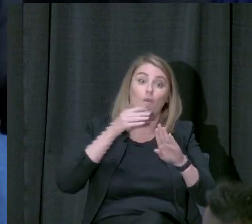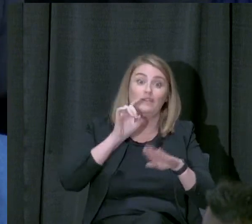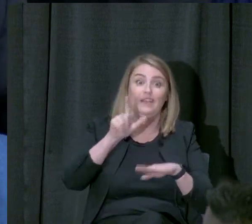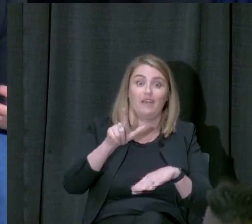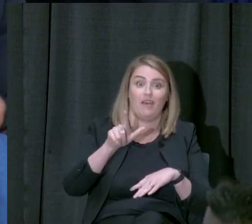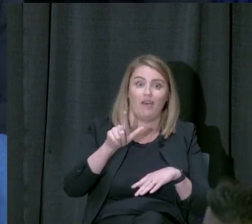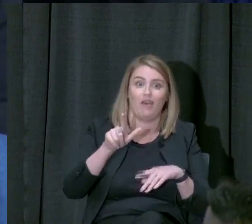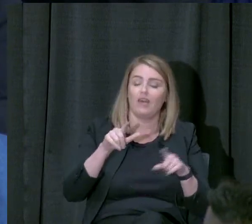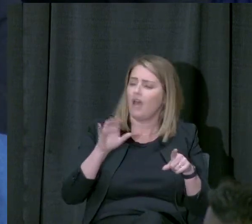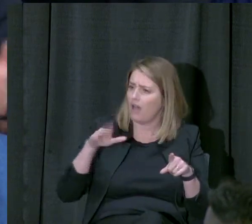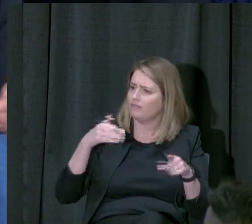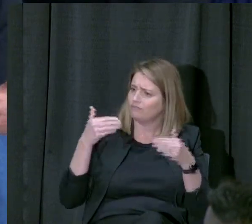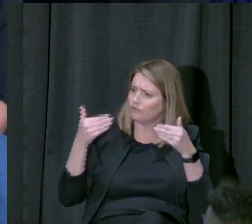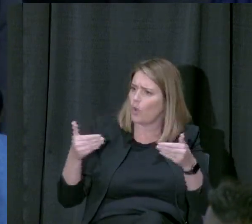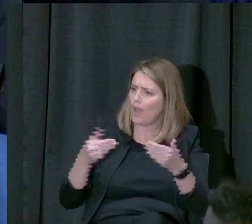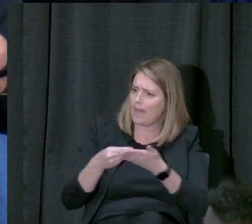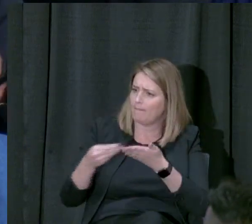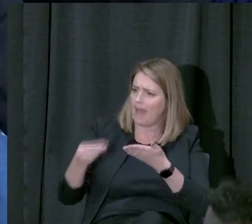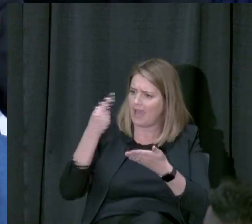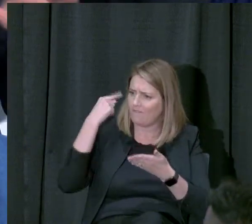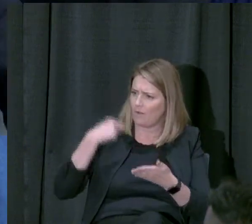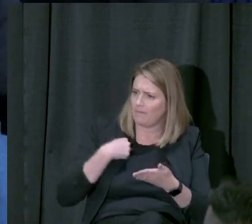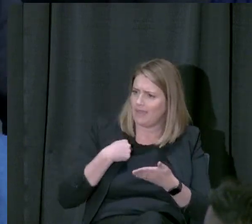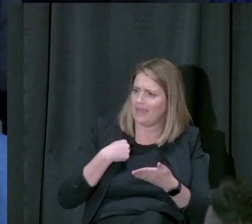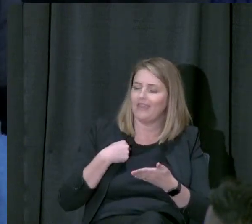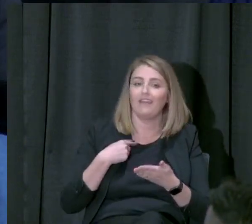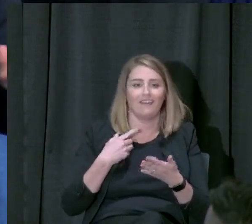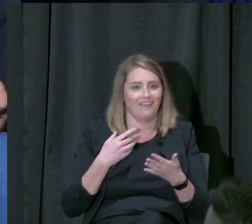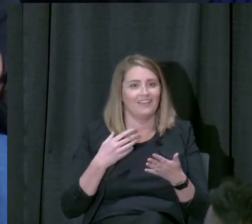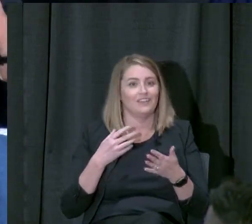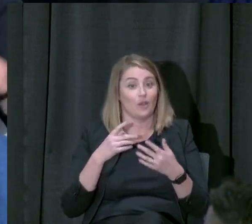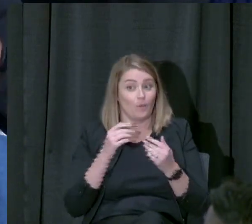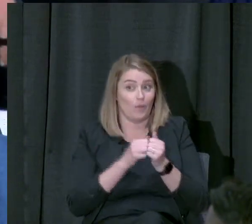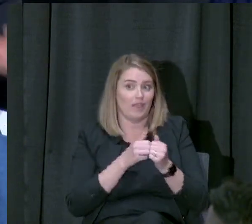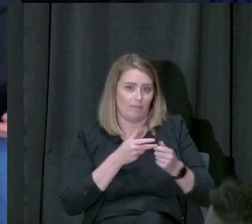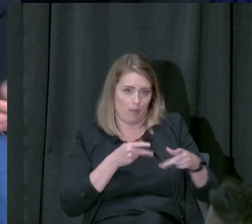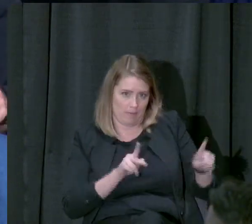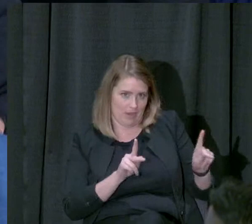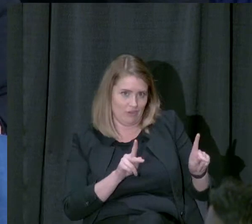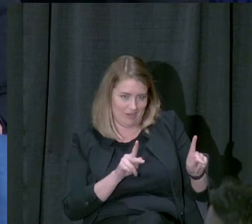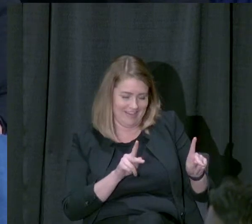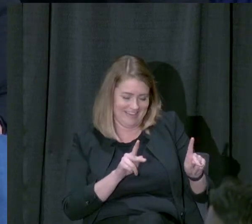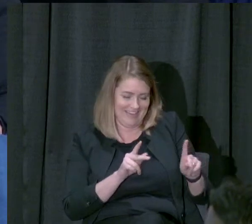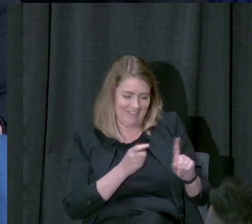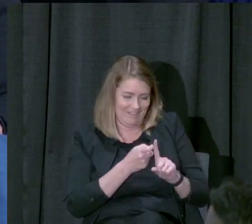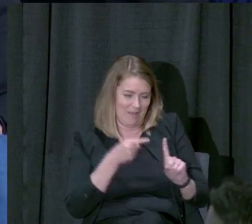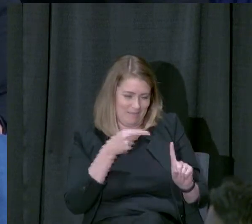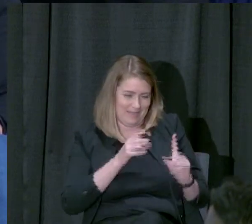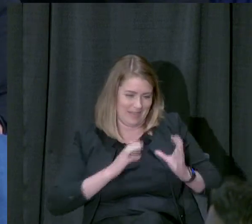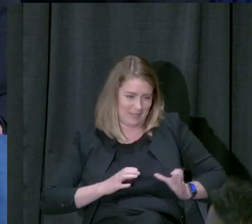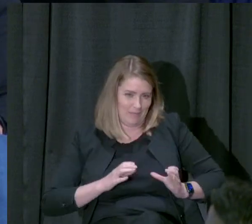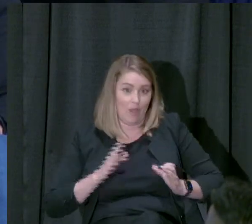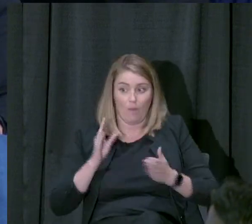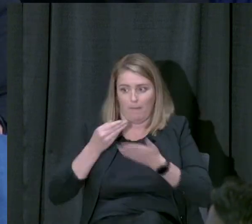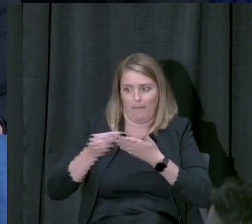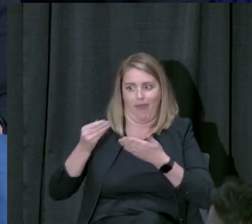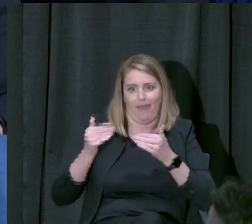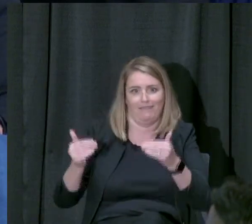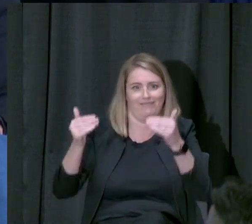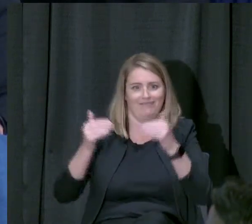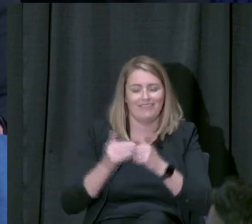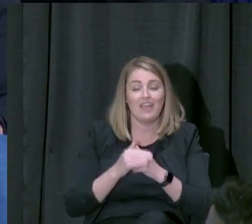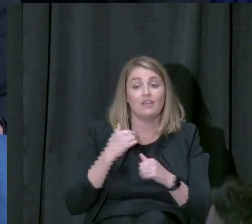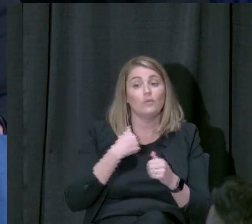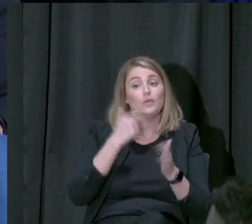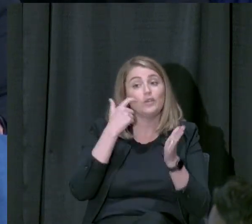buy it for me. And when the deal begins, with permission from the customer, Alexa will buy that item for them. And we